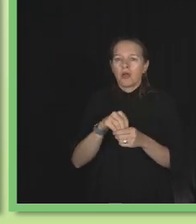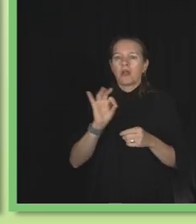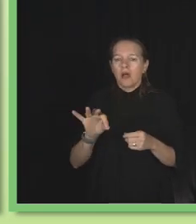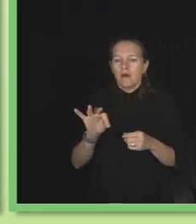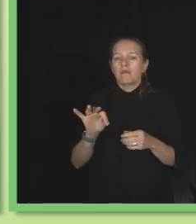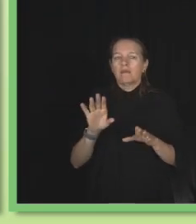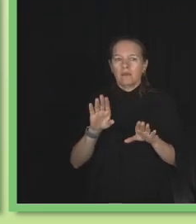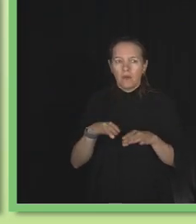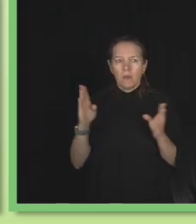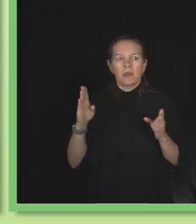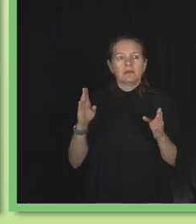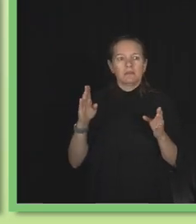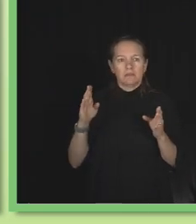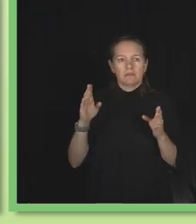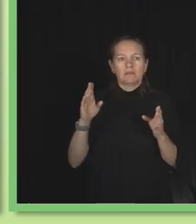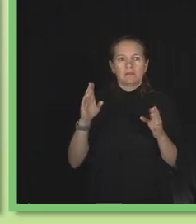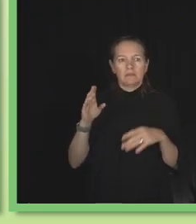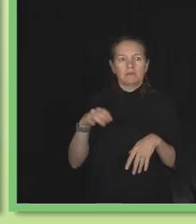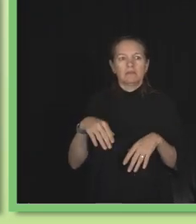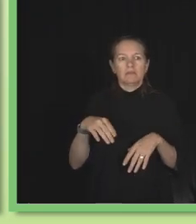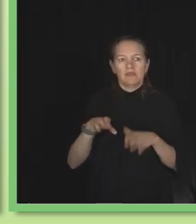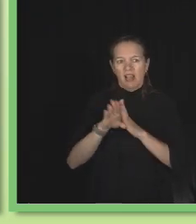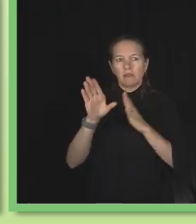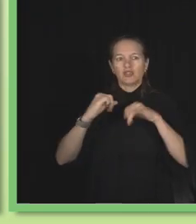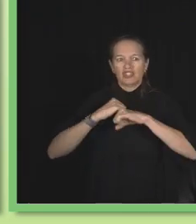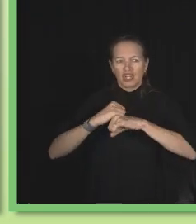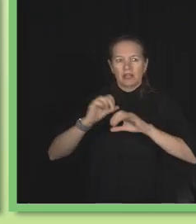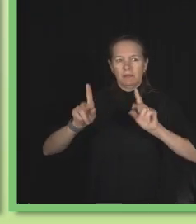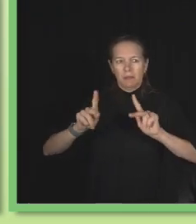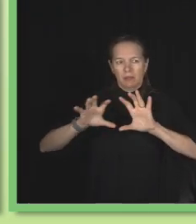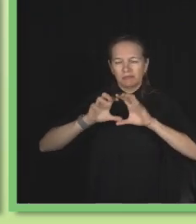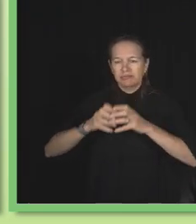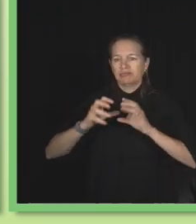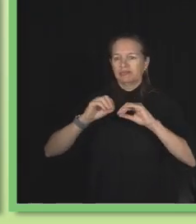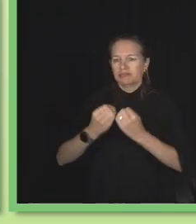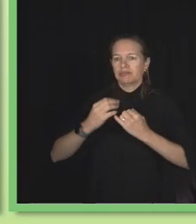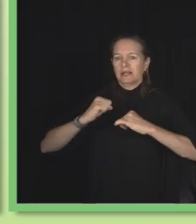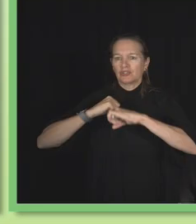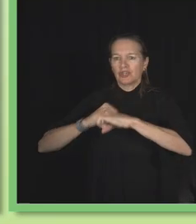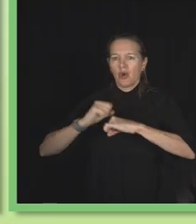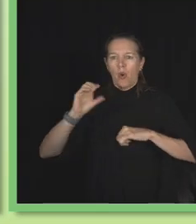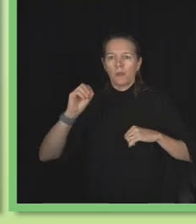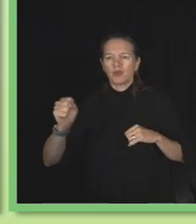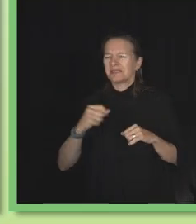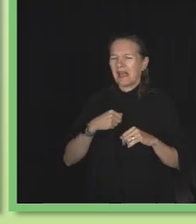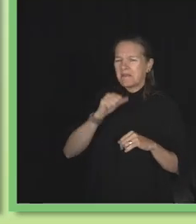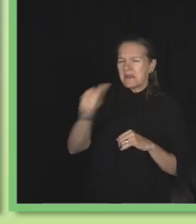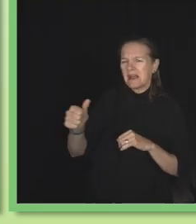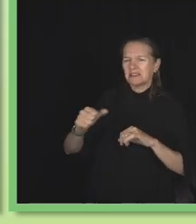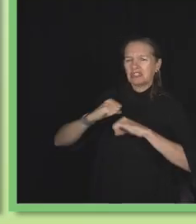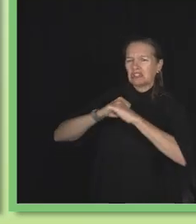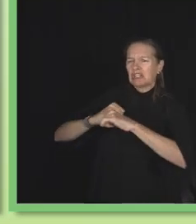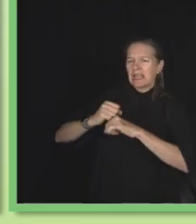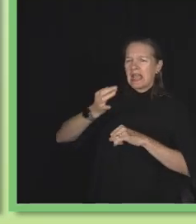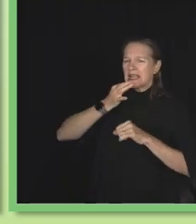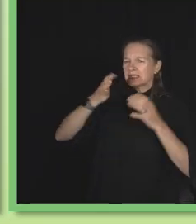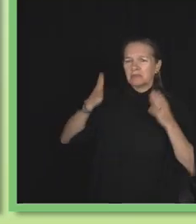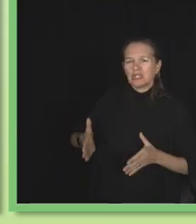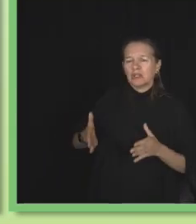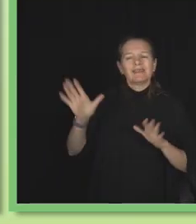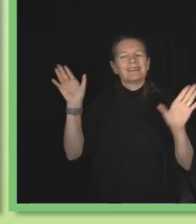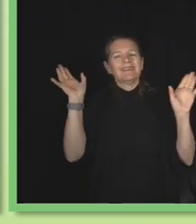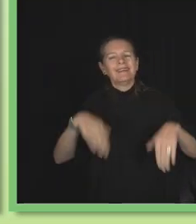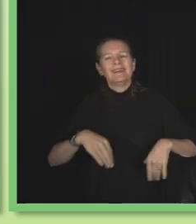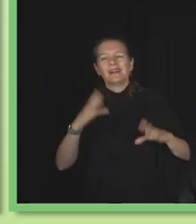OpenSSF, a community of developers, security folks, and organizations working together to secure open source. But I'm not a security expert. No